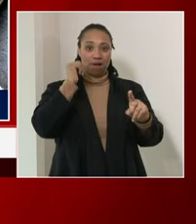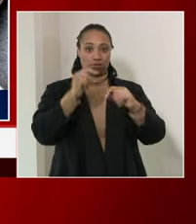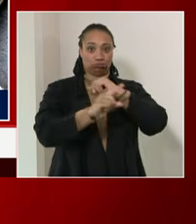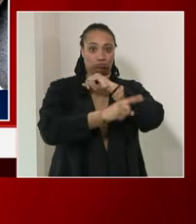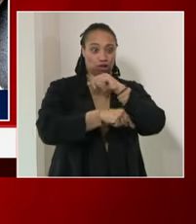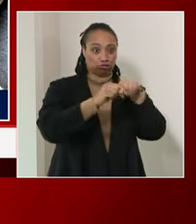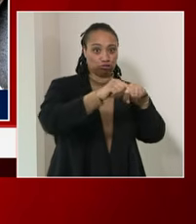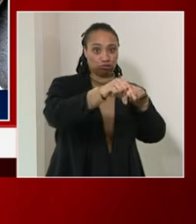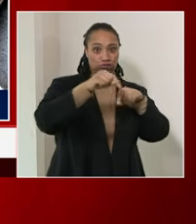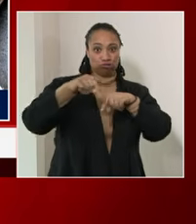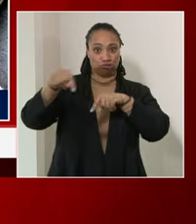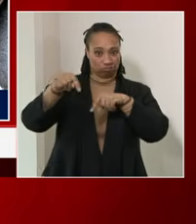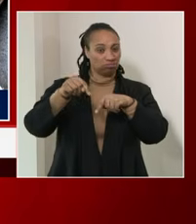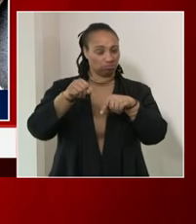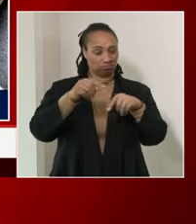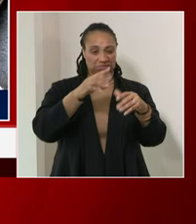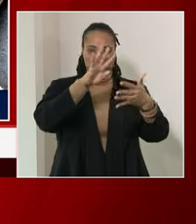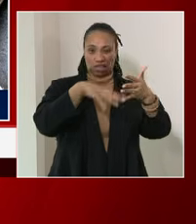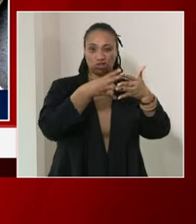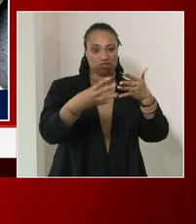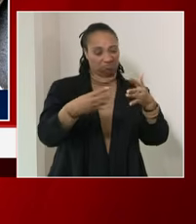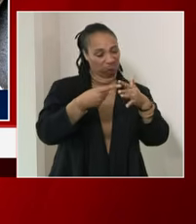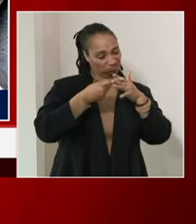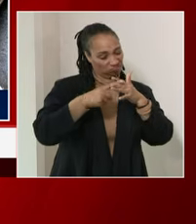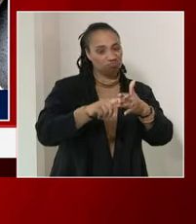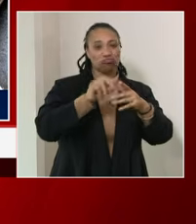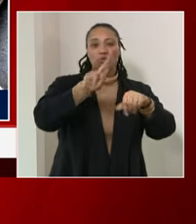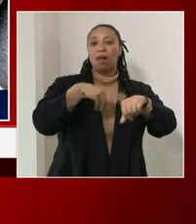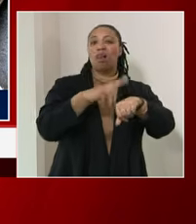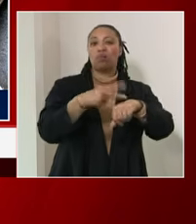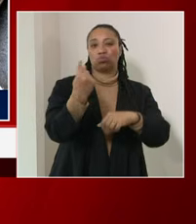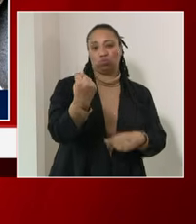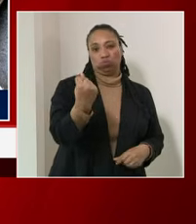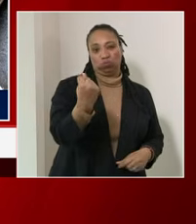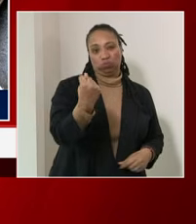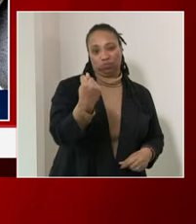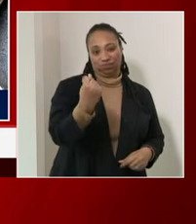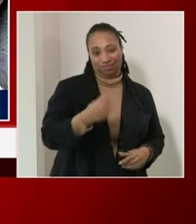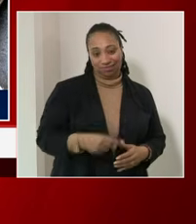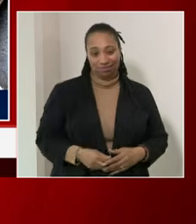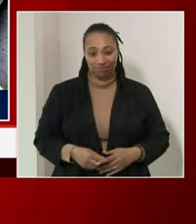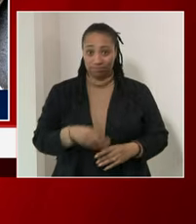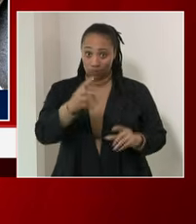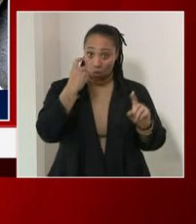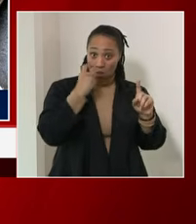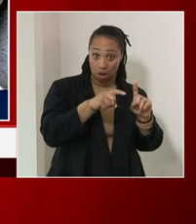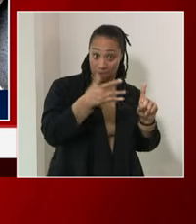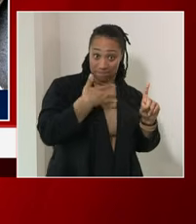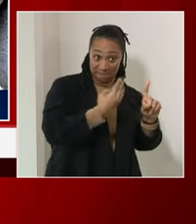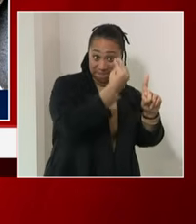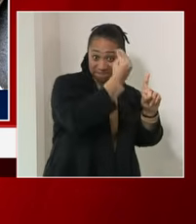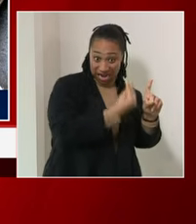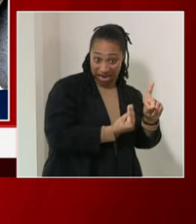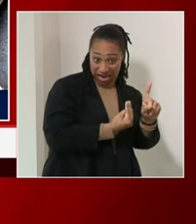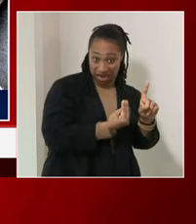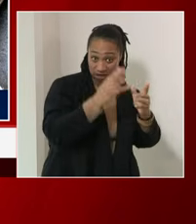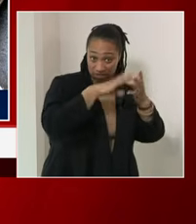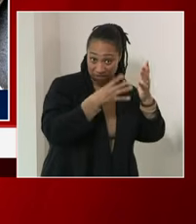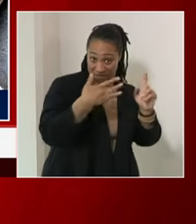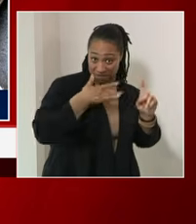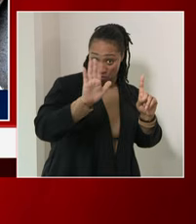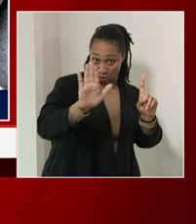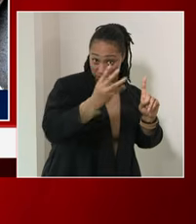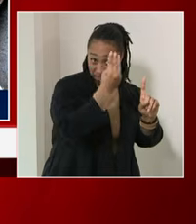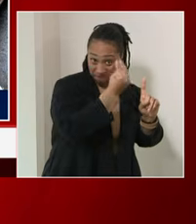regard, if you have, you're on a Monday route and you have frontside trash, your trash and recycling will be collected today. If